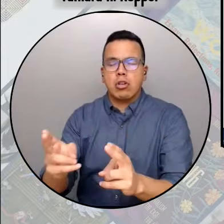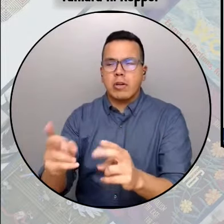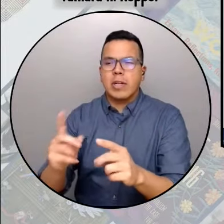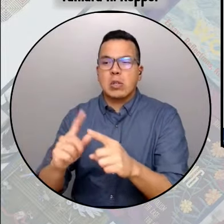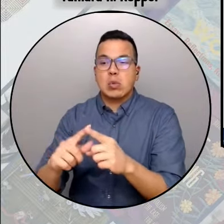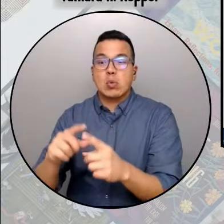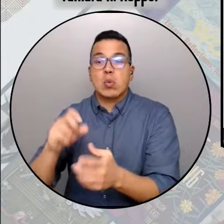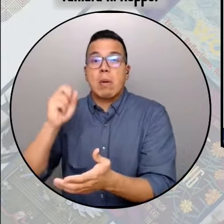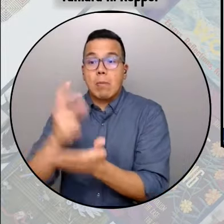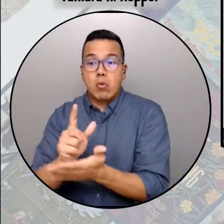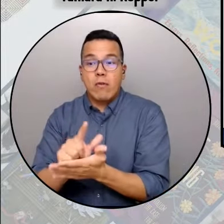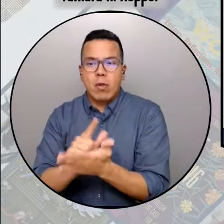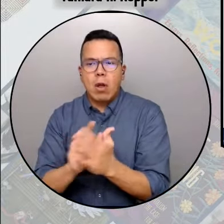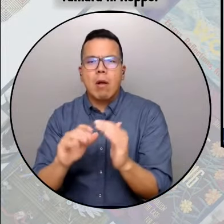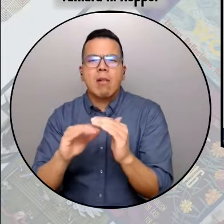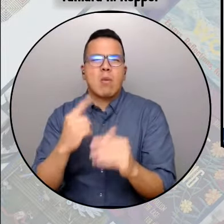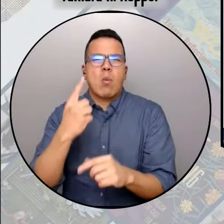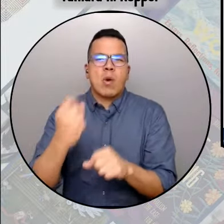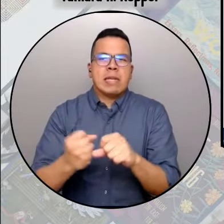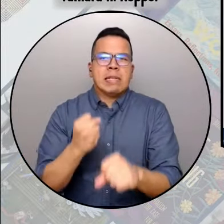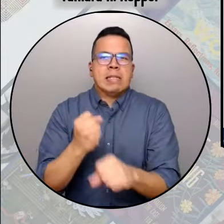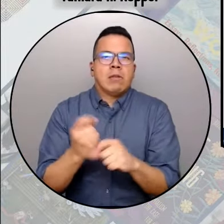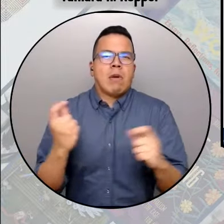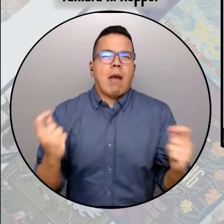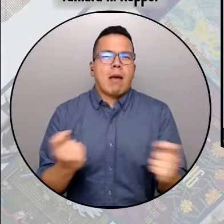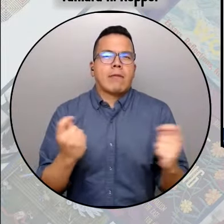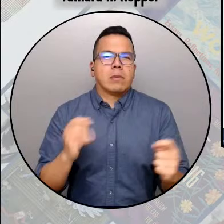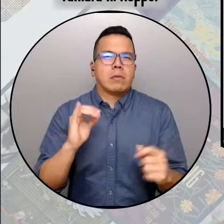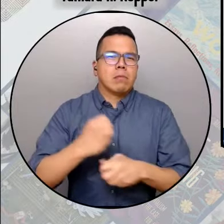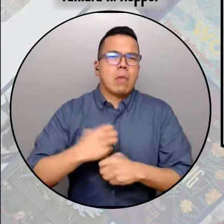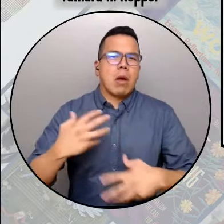signal the symbolic kind of message about it. Right.